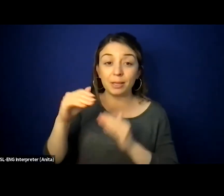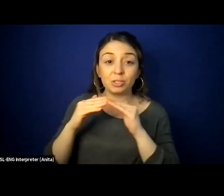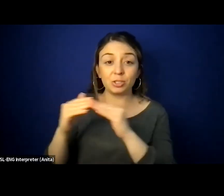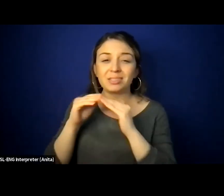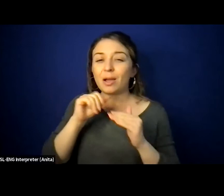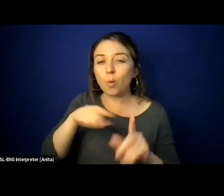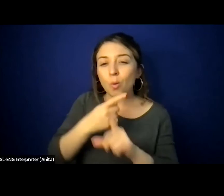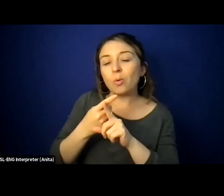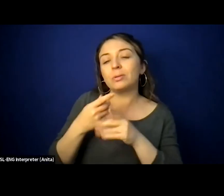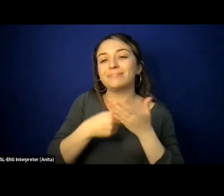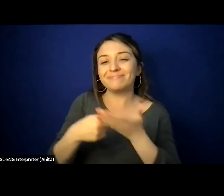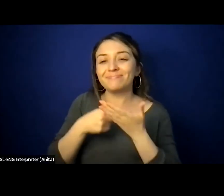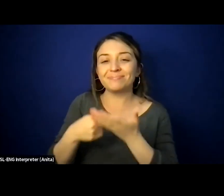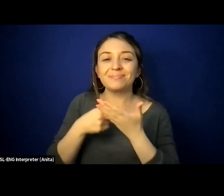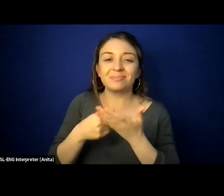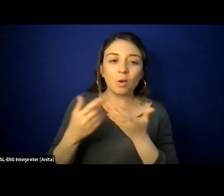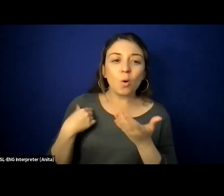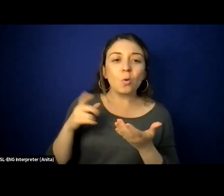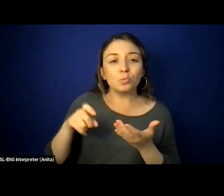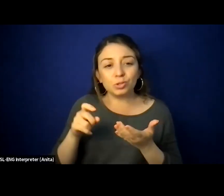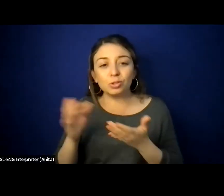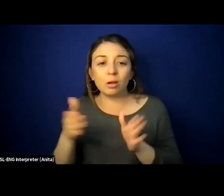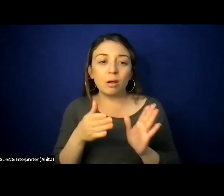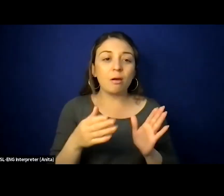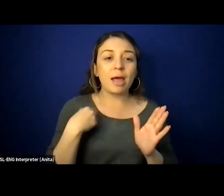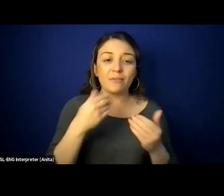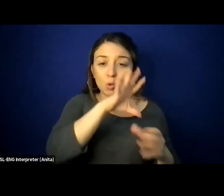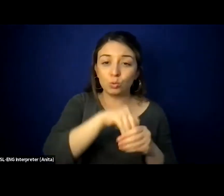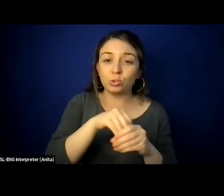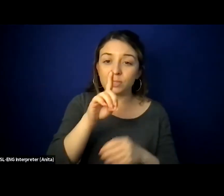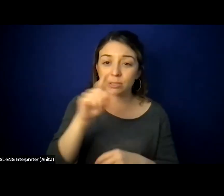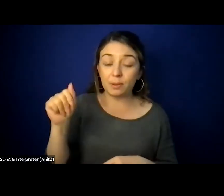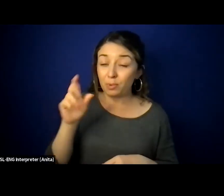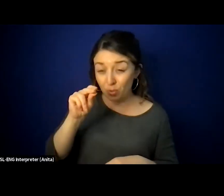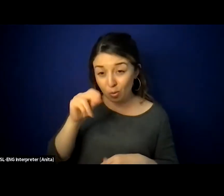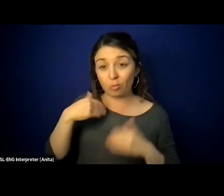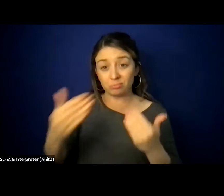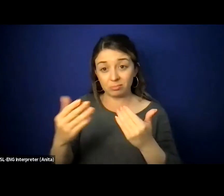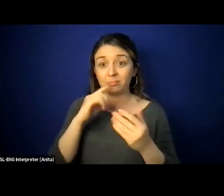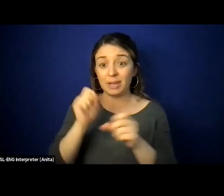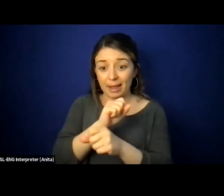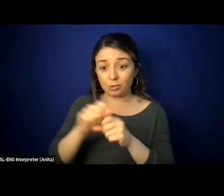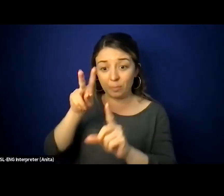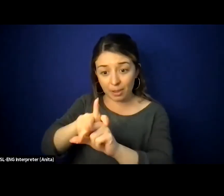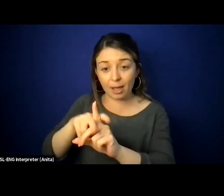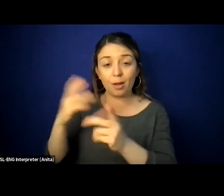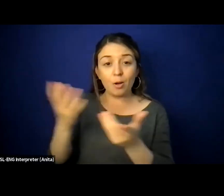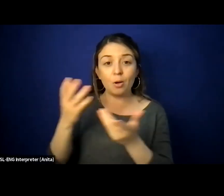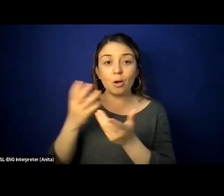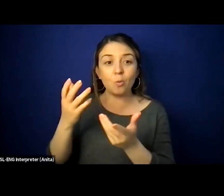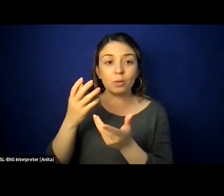talking about moving the needle on inclusion and disability, and then move towards actualizing the wild and